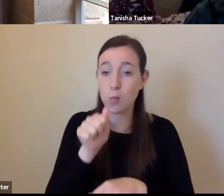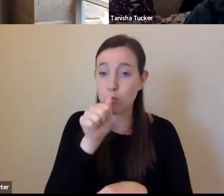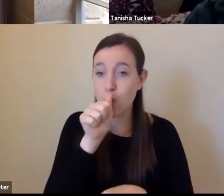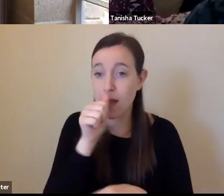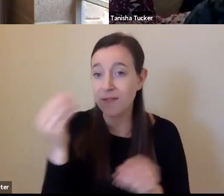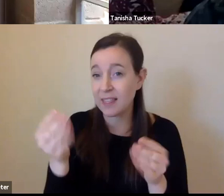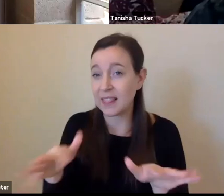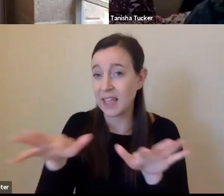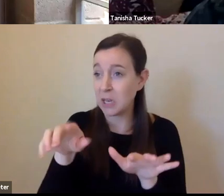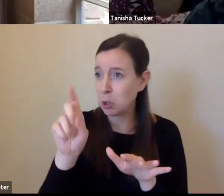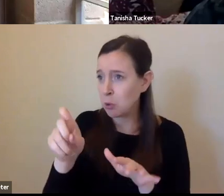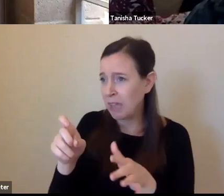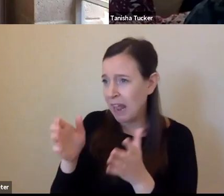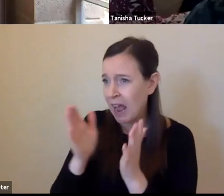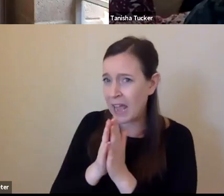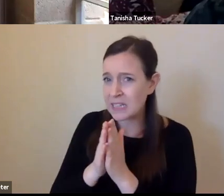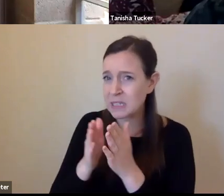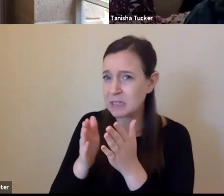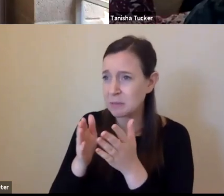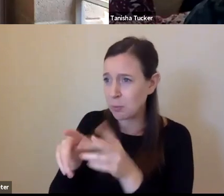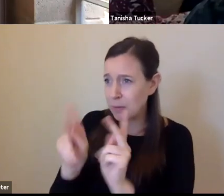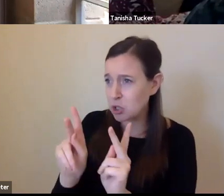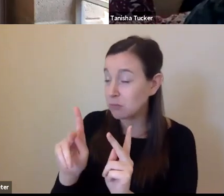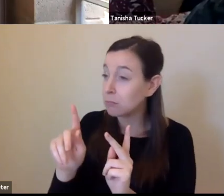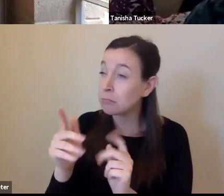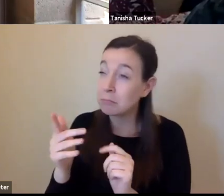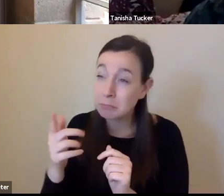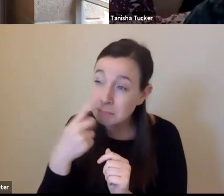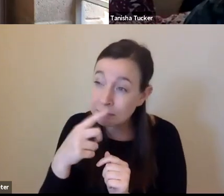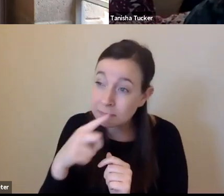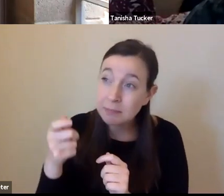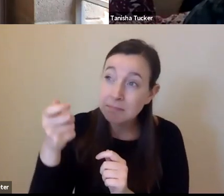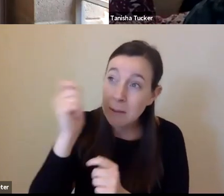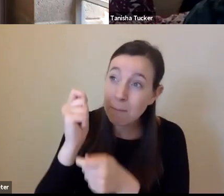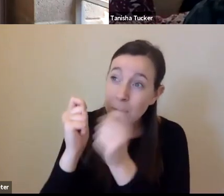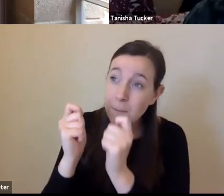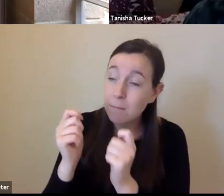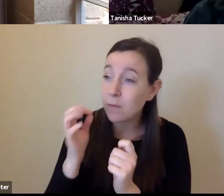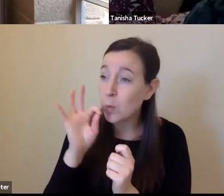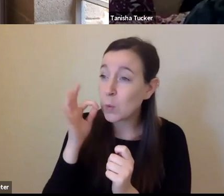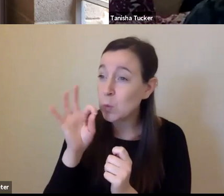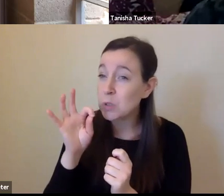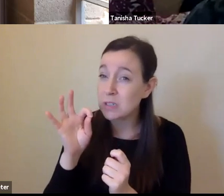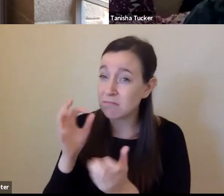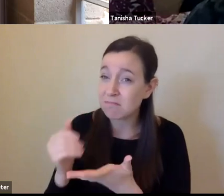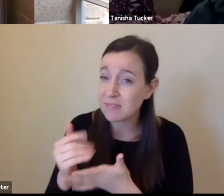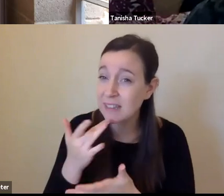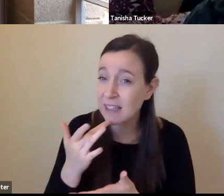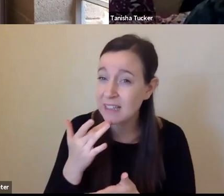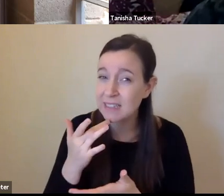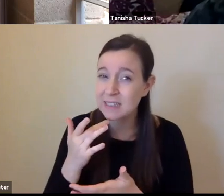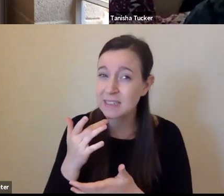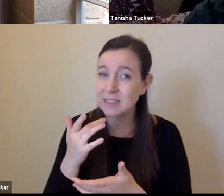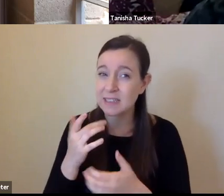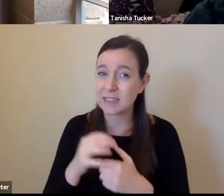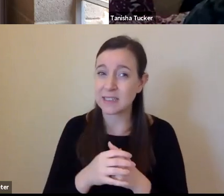ask permission and taste the fruit. But it's not really a thing about everybody gathering